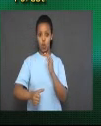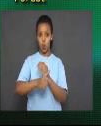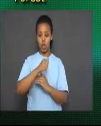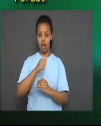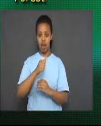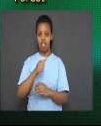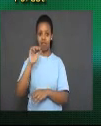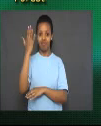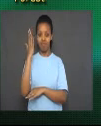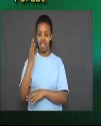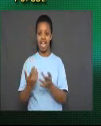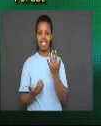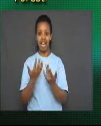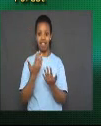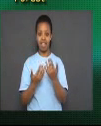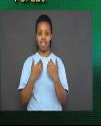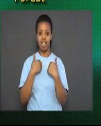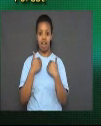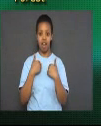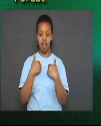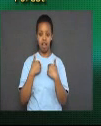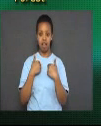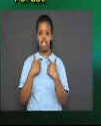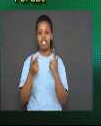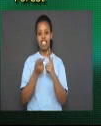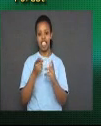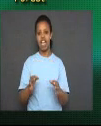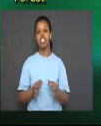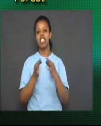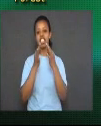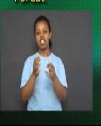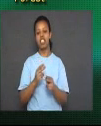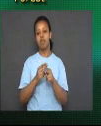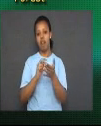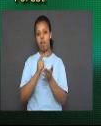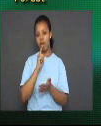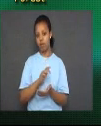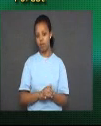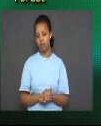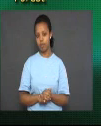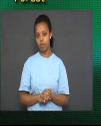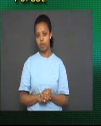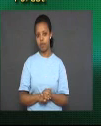forest fire, it is called secondary succession.